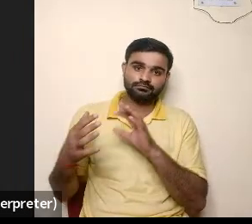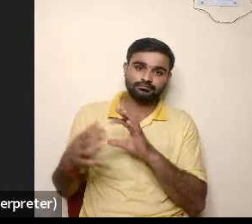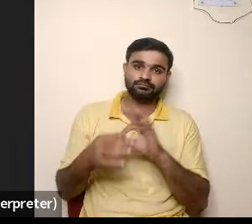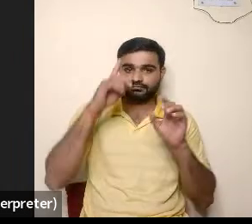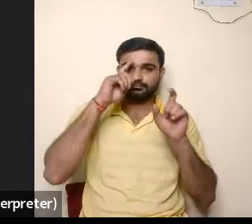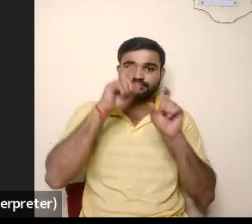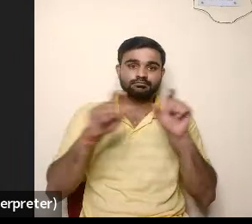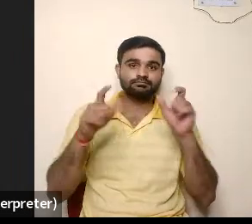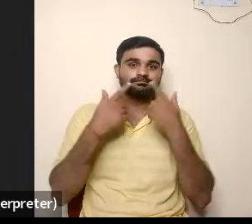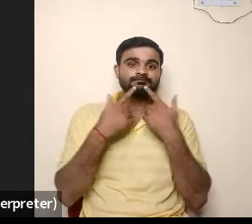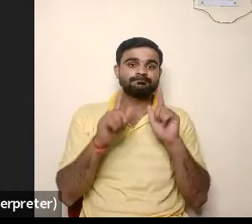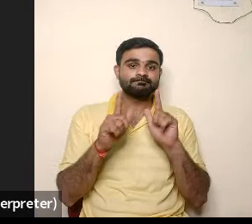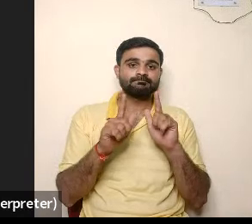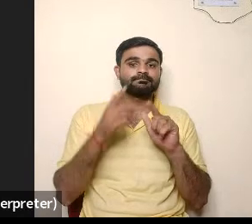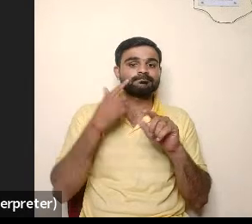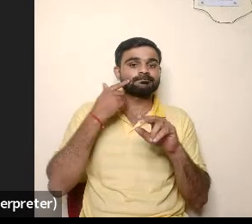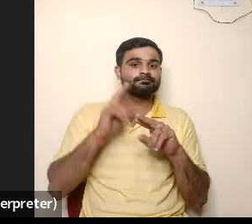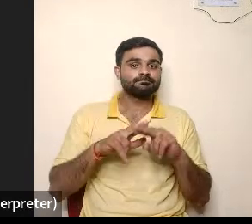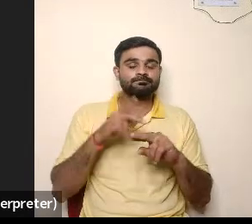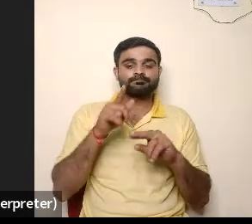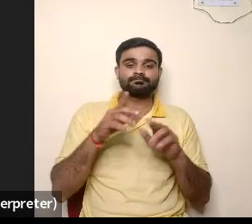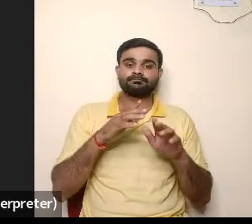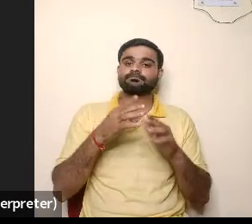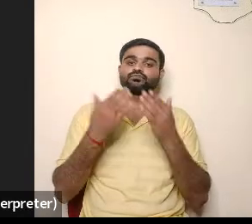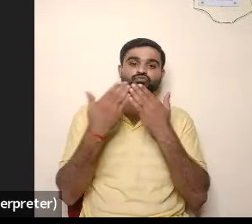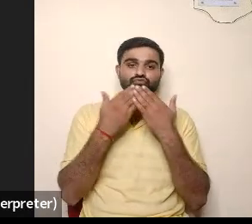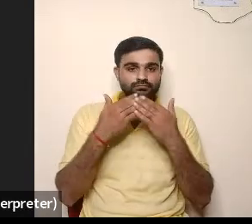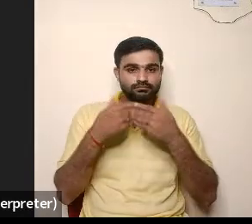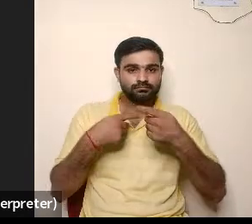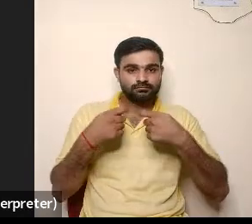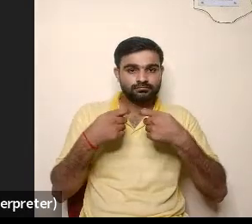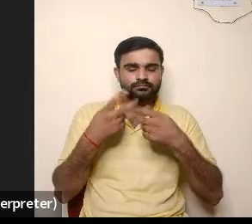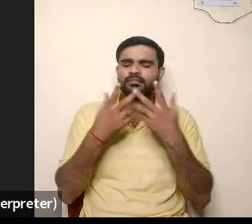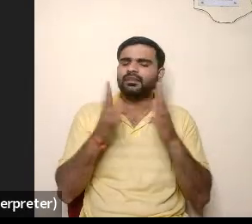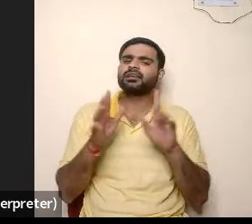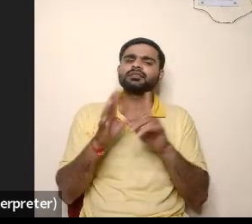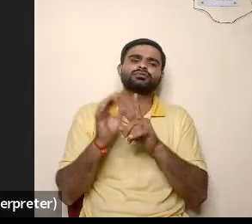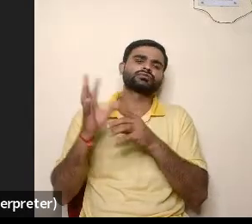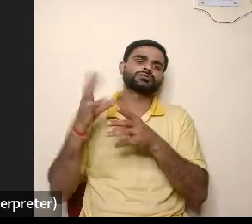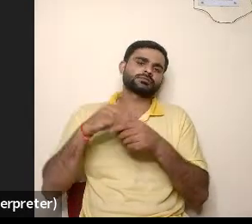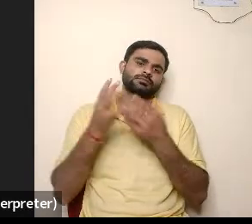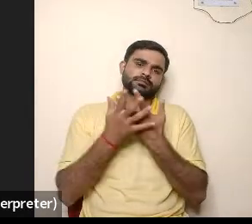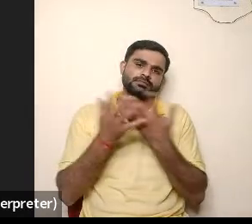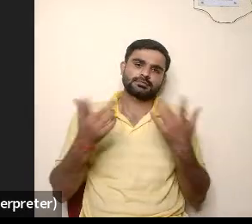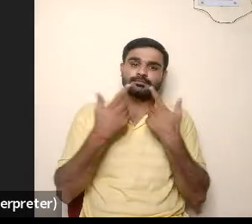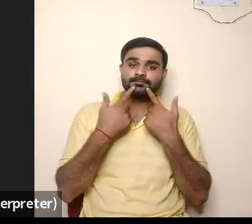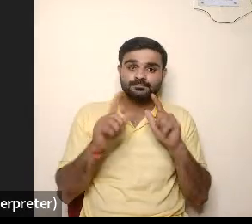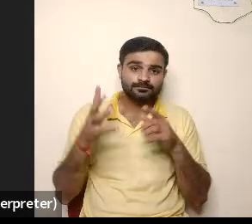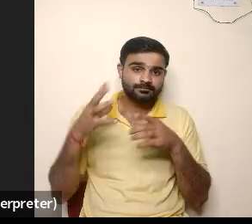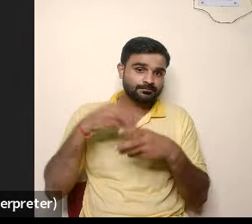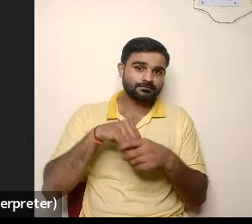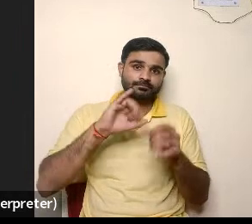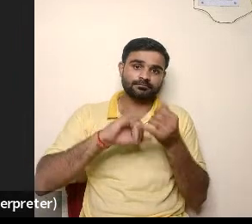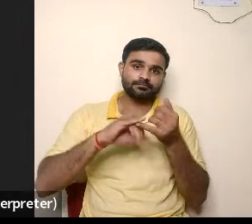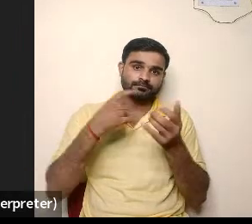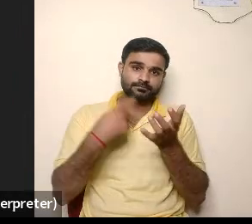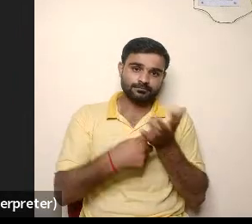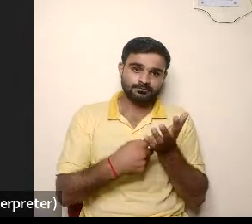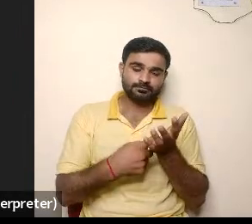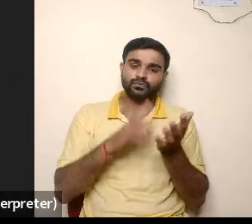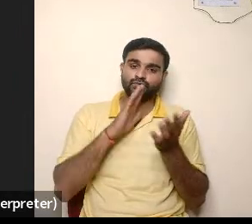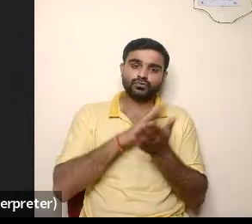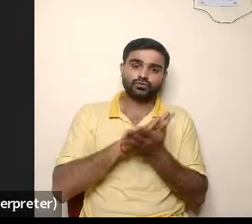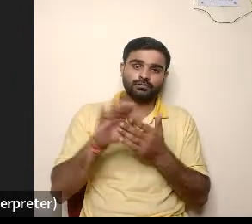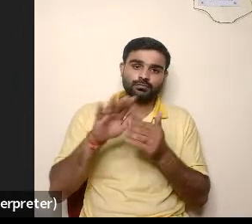clearly allowed. Or if huh. you are running schools or any Hmm. of those kind of things are allowed under CSR. So And why not honestly,